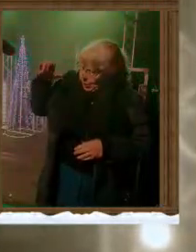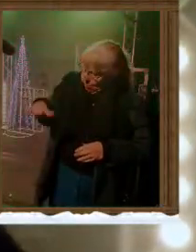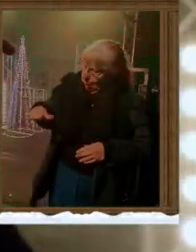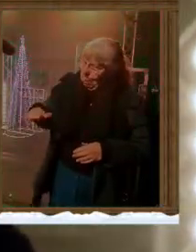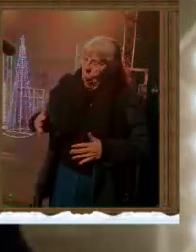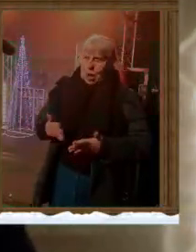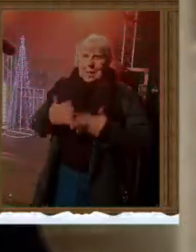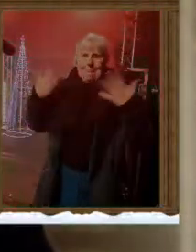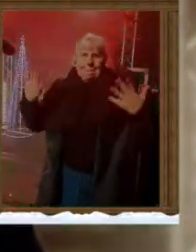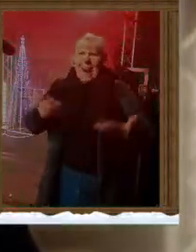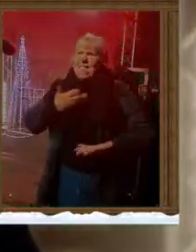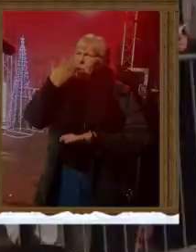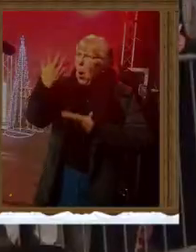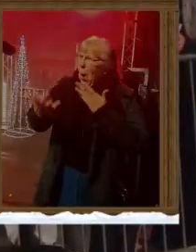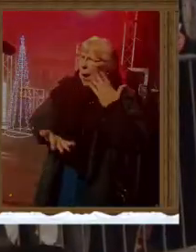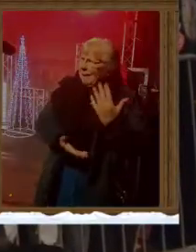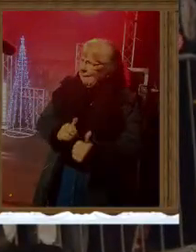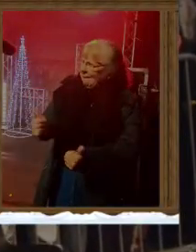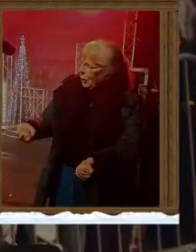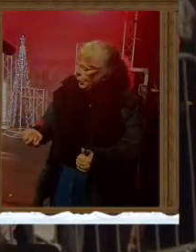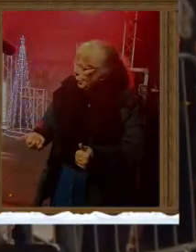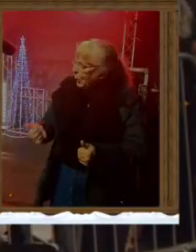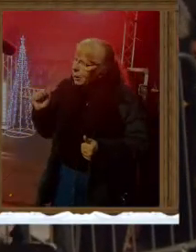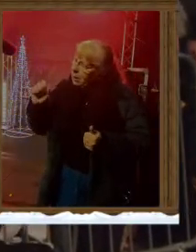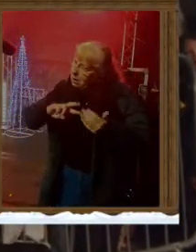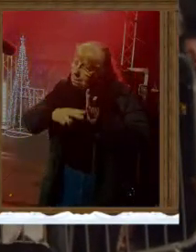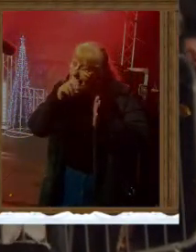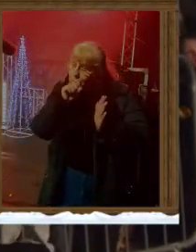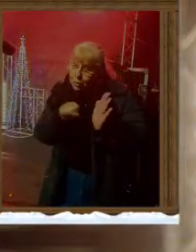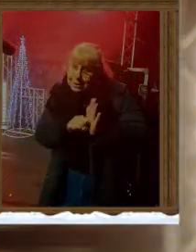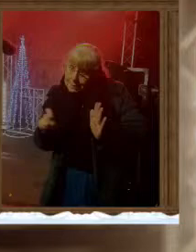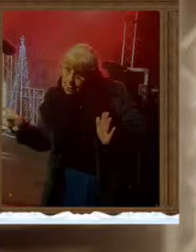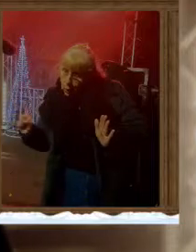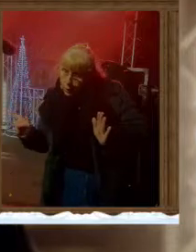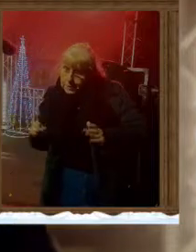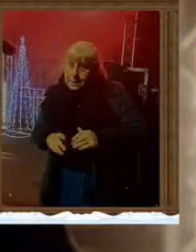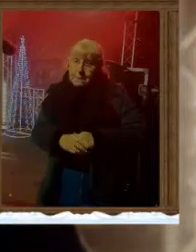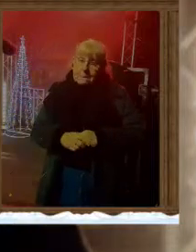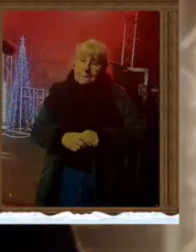such a big voice. You're so good. What are your plans for Christmas?